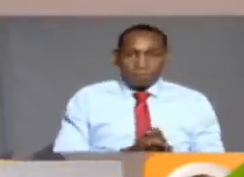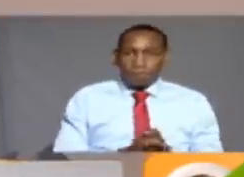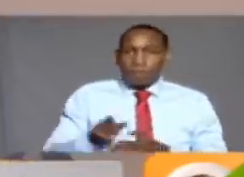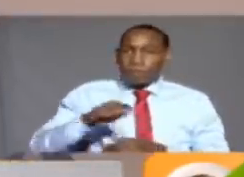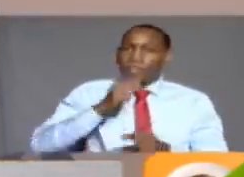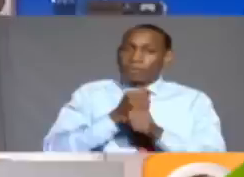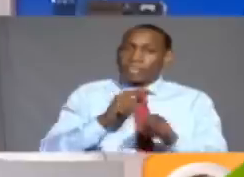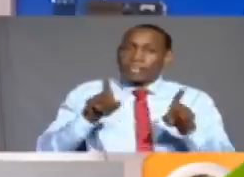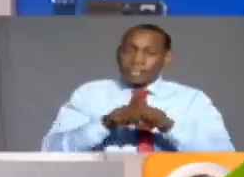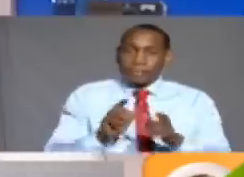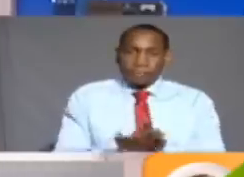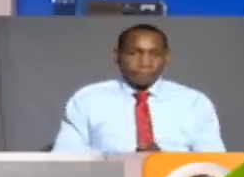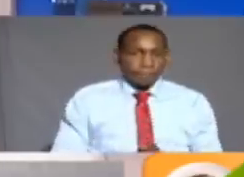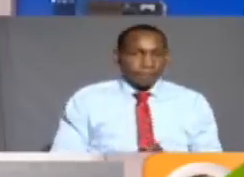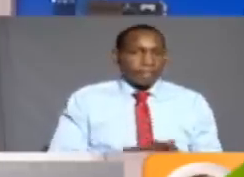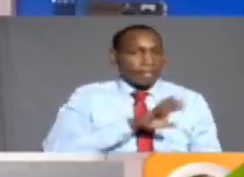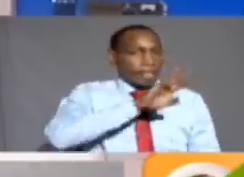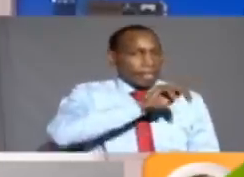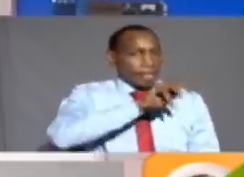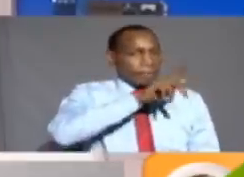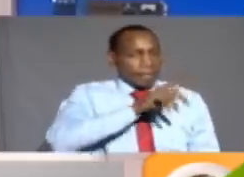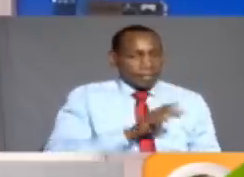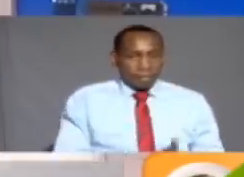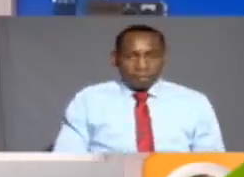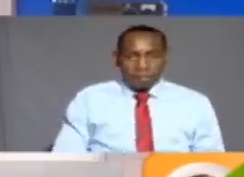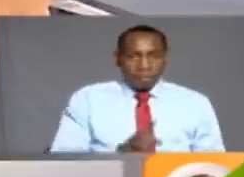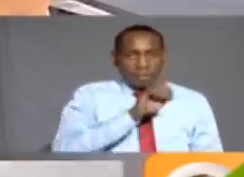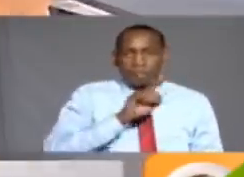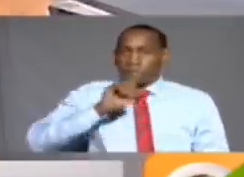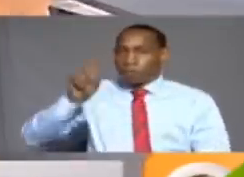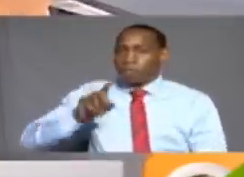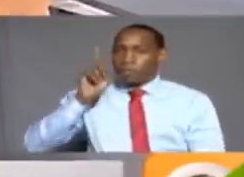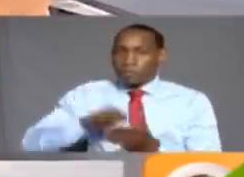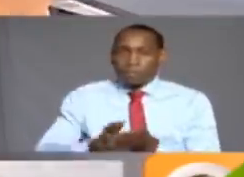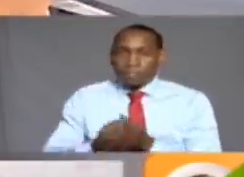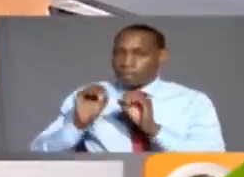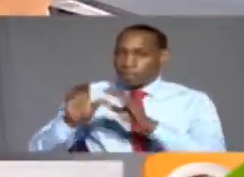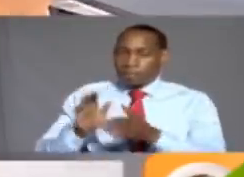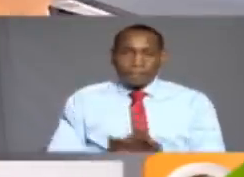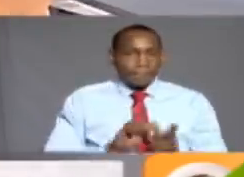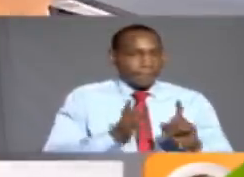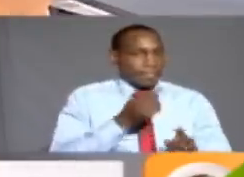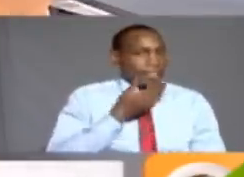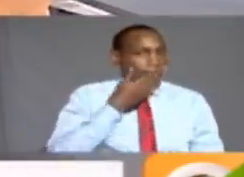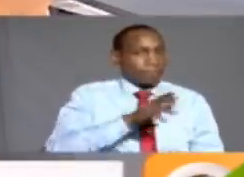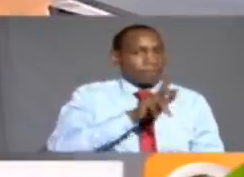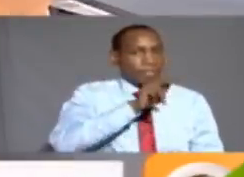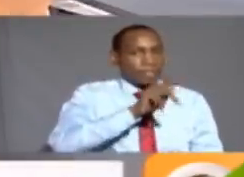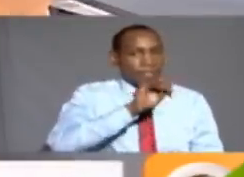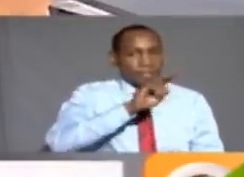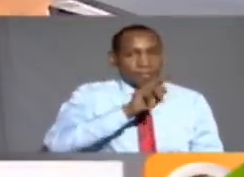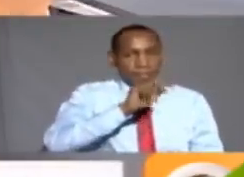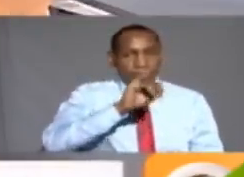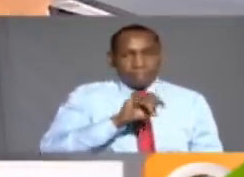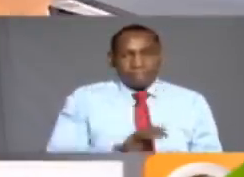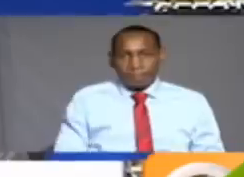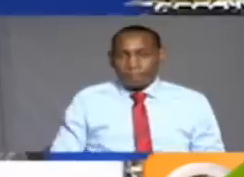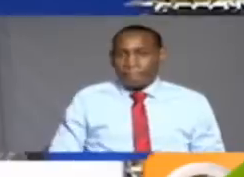fact. Honorable Kuria. We are doing that. What was the question? I'm lost. How do you respond first to Kimani Ngunjiri? You know,